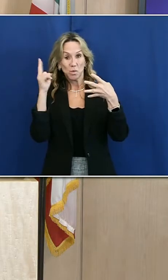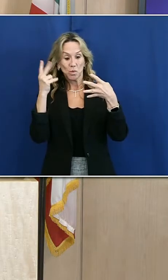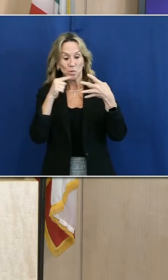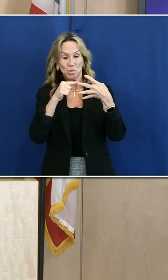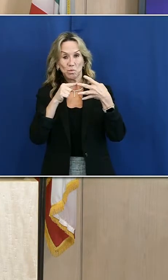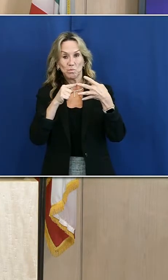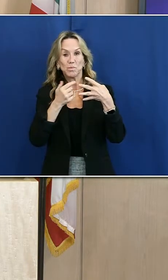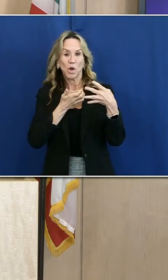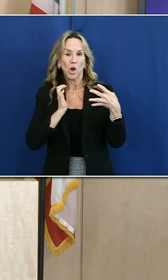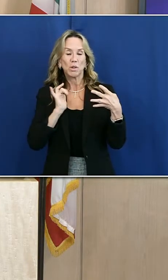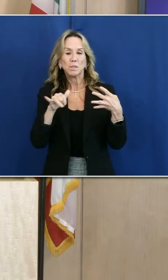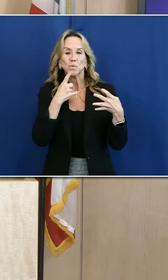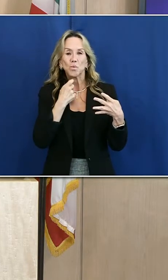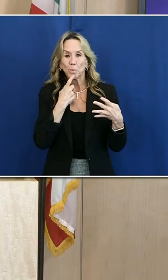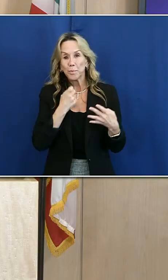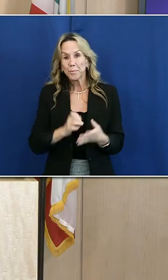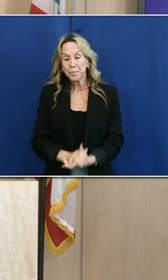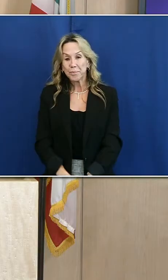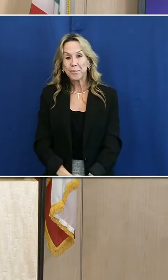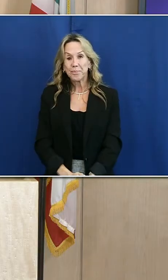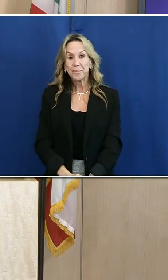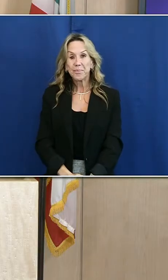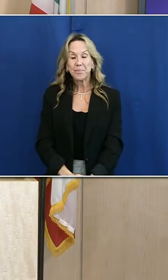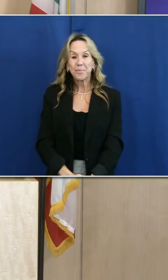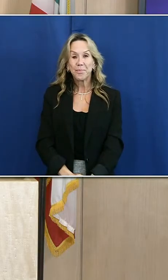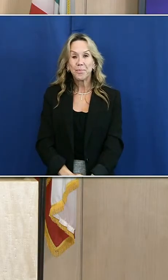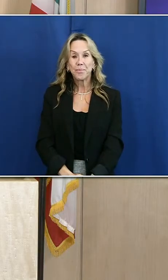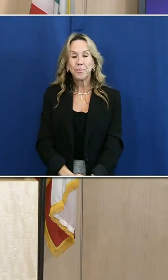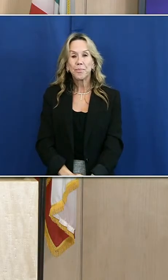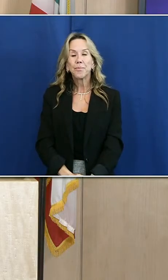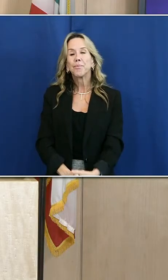the red tier. Okay. And